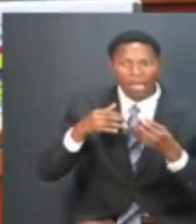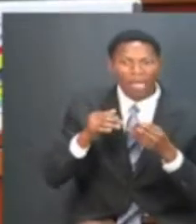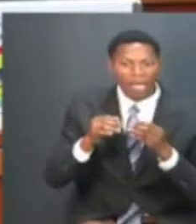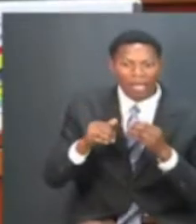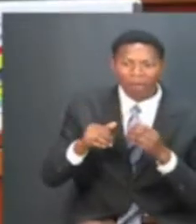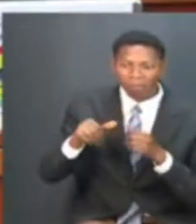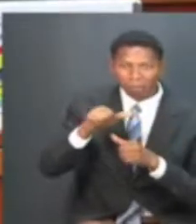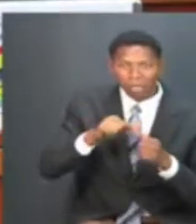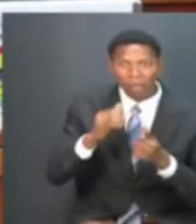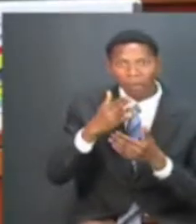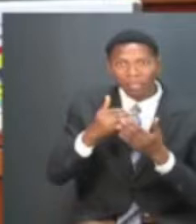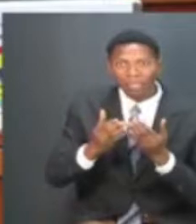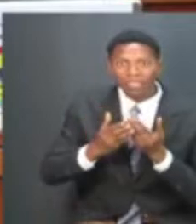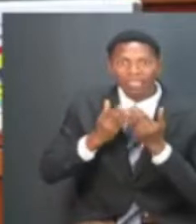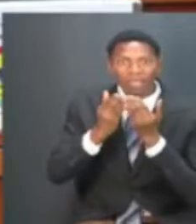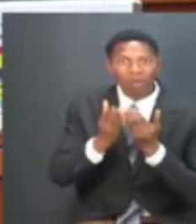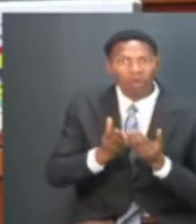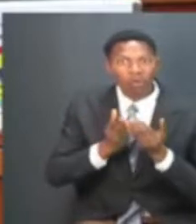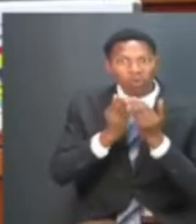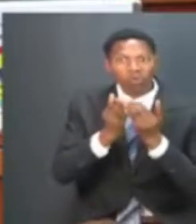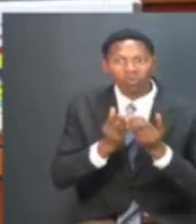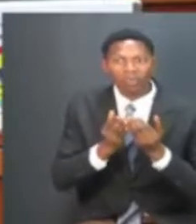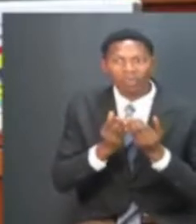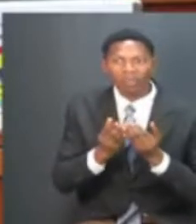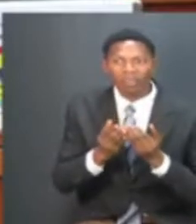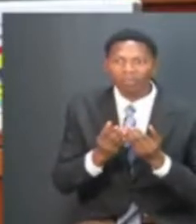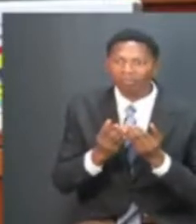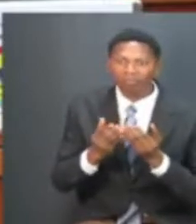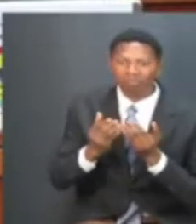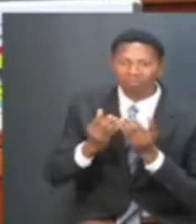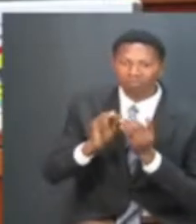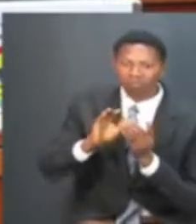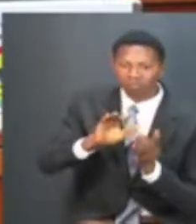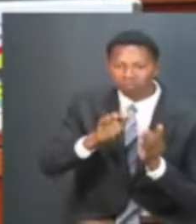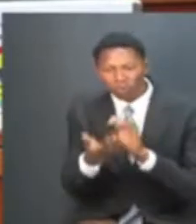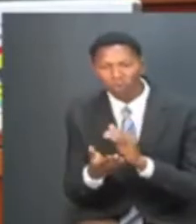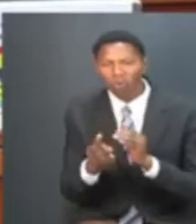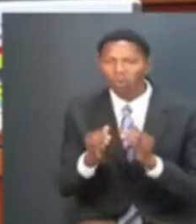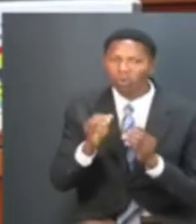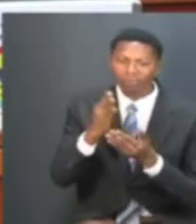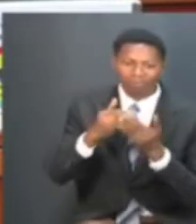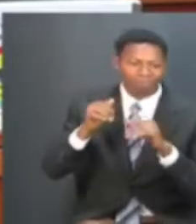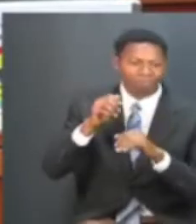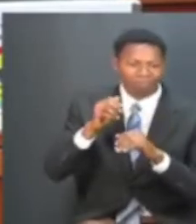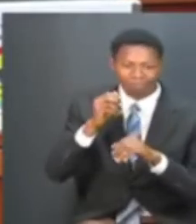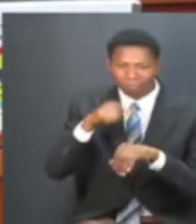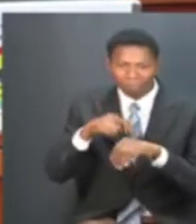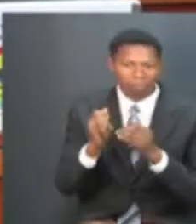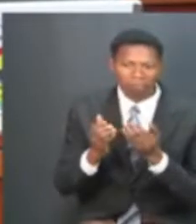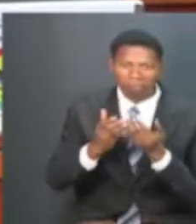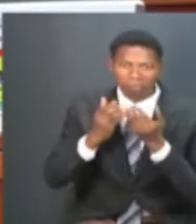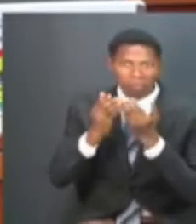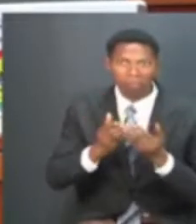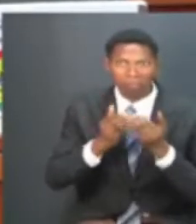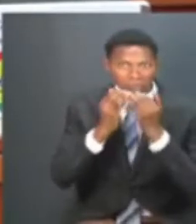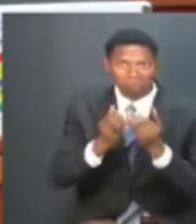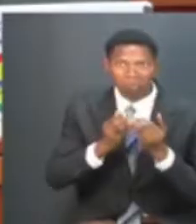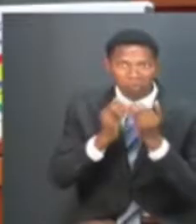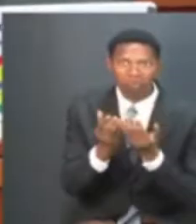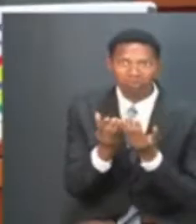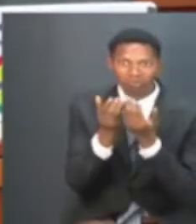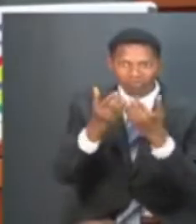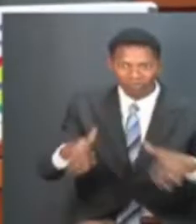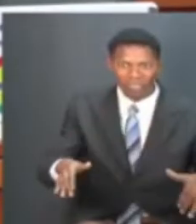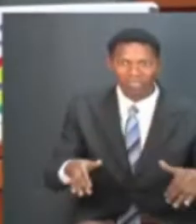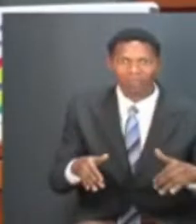crack, a boat drowning, or a boat capsizing, because it's become the